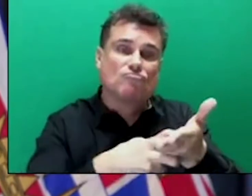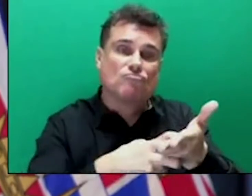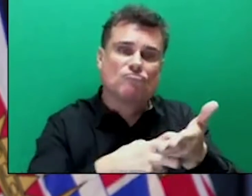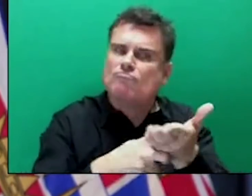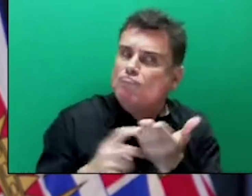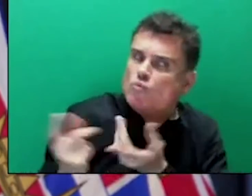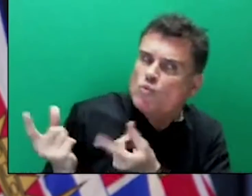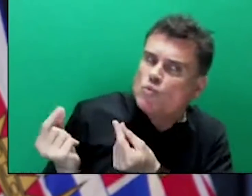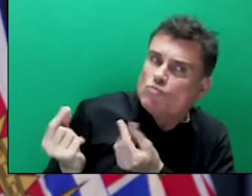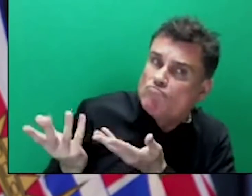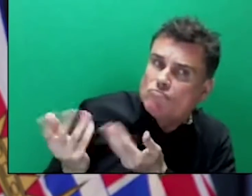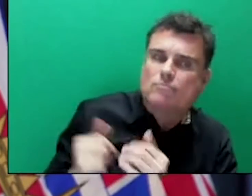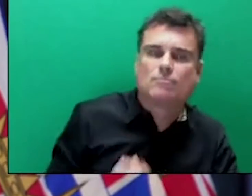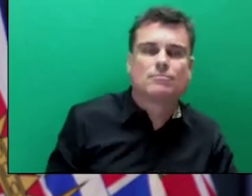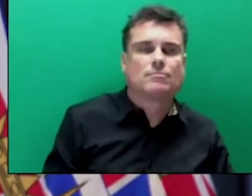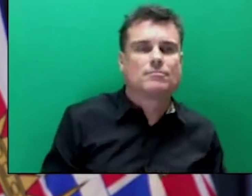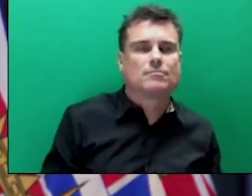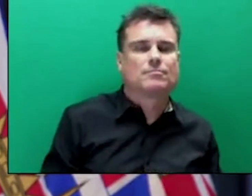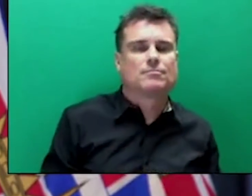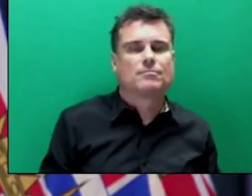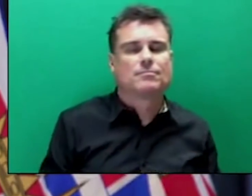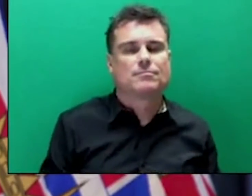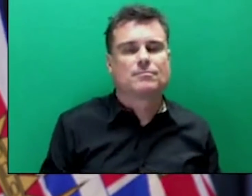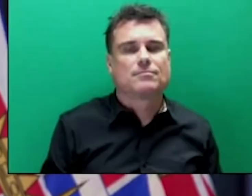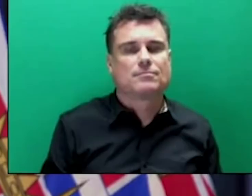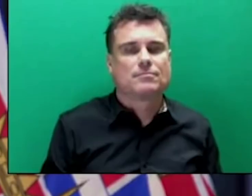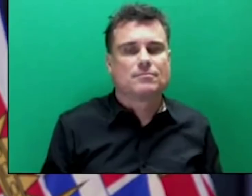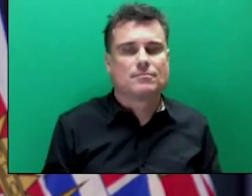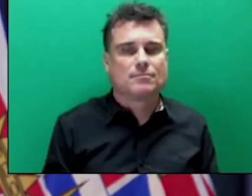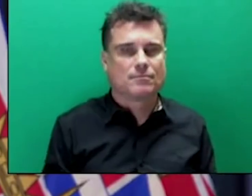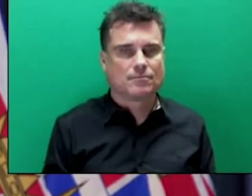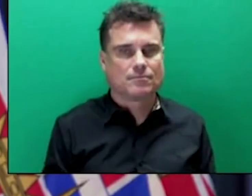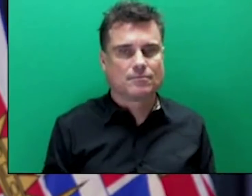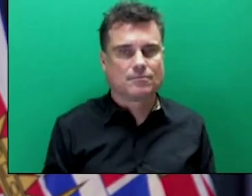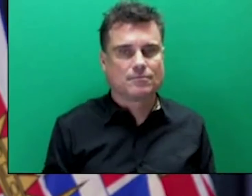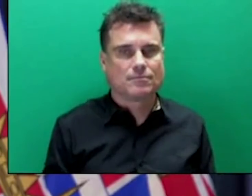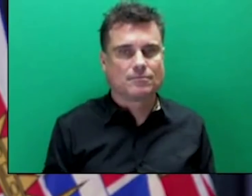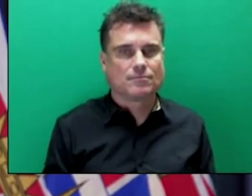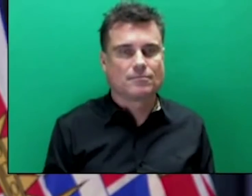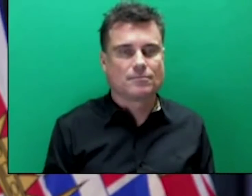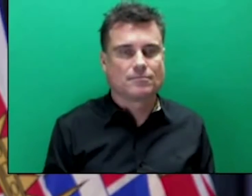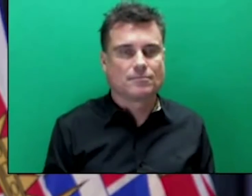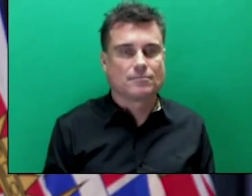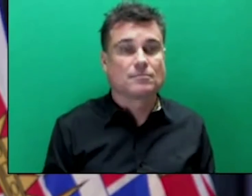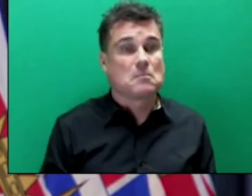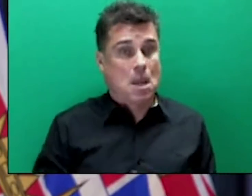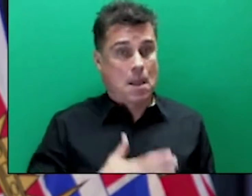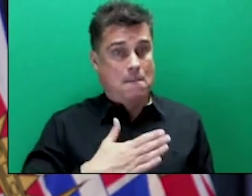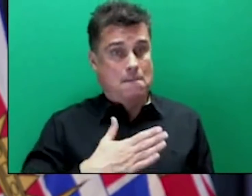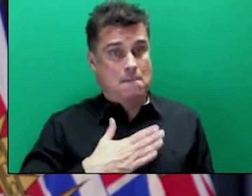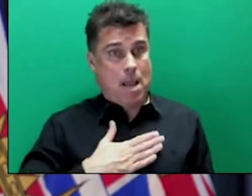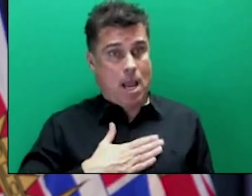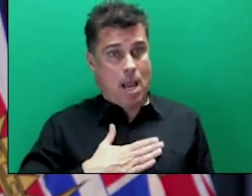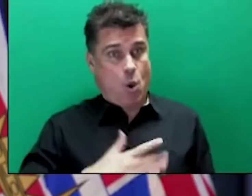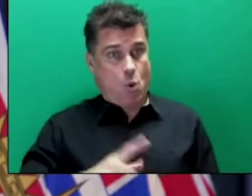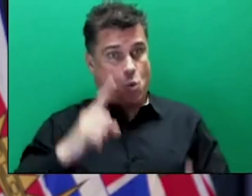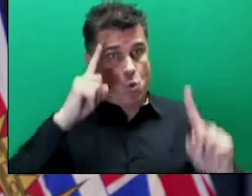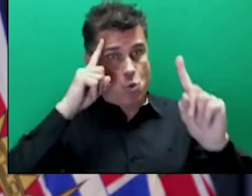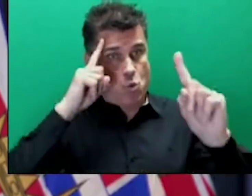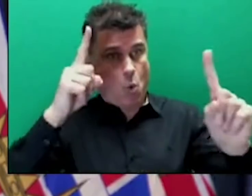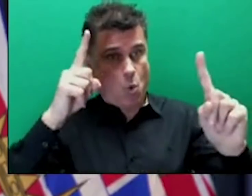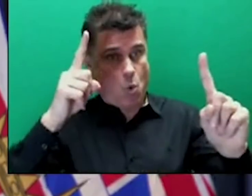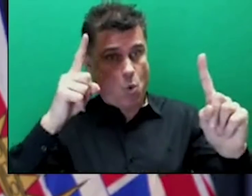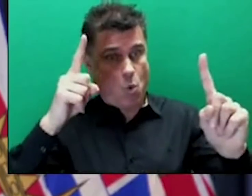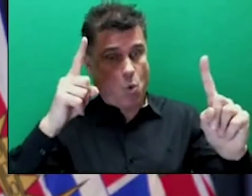we've talked about for the last few weeks, is to reduce those social gatherings, because we know that's where the virus has been